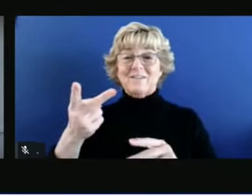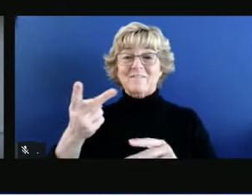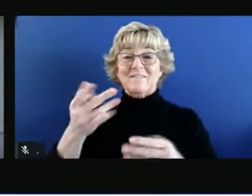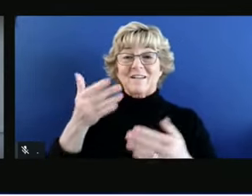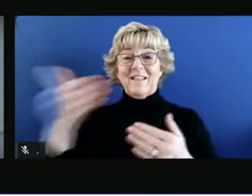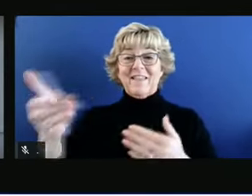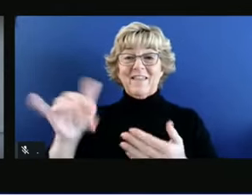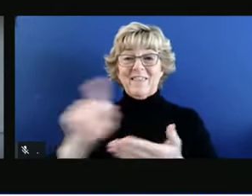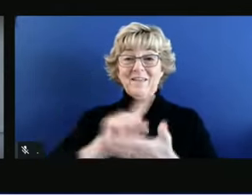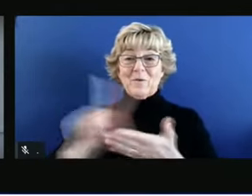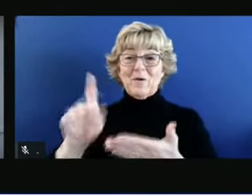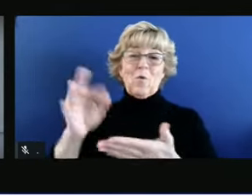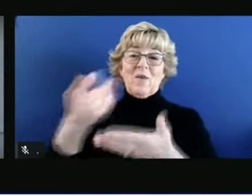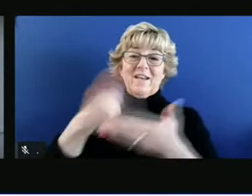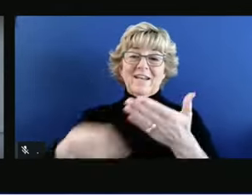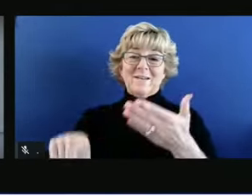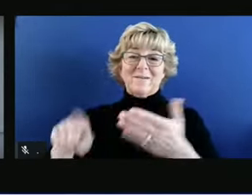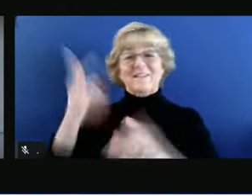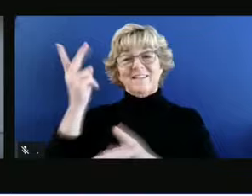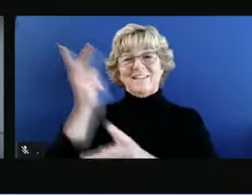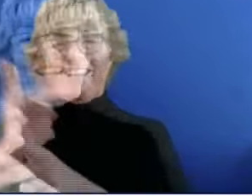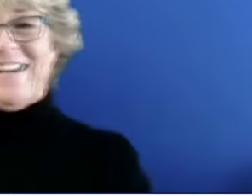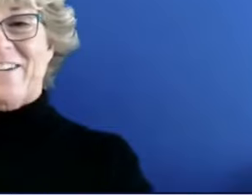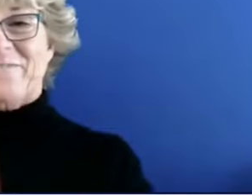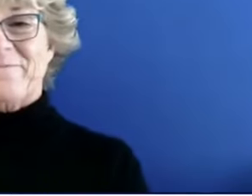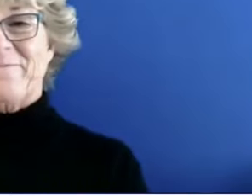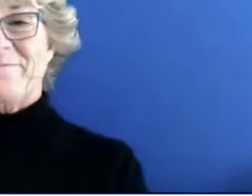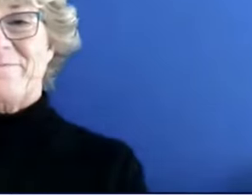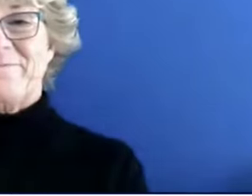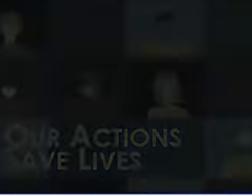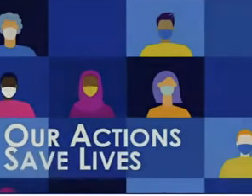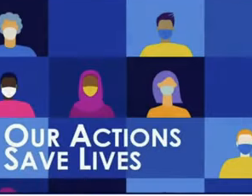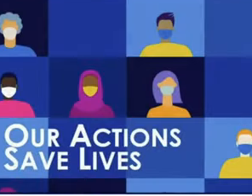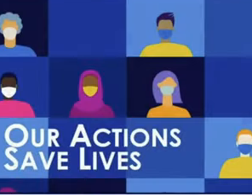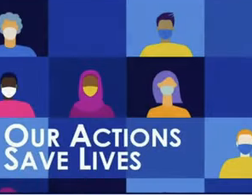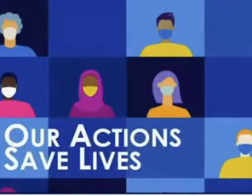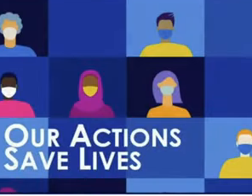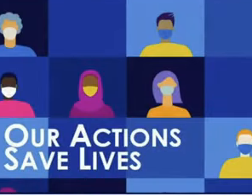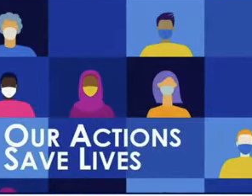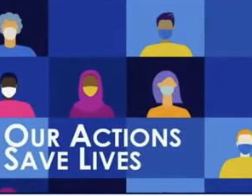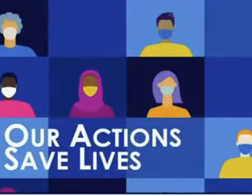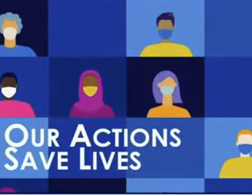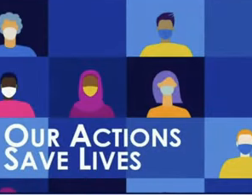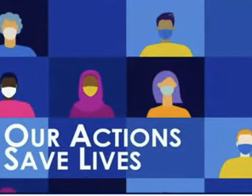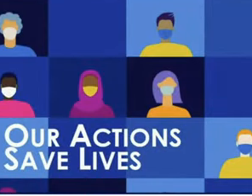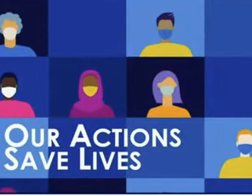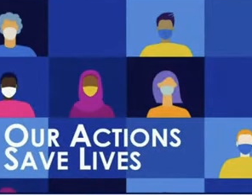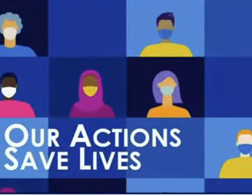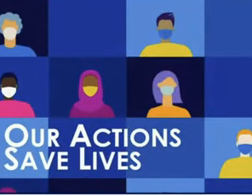this week, early next week. Take care. Take care.